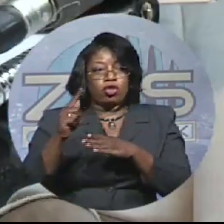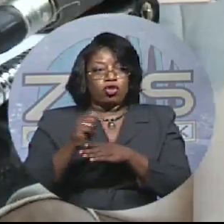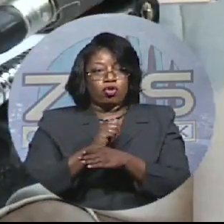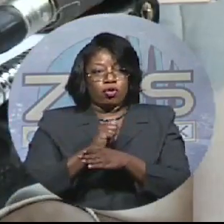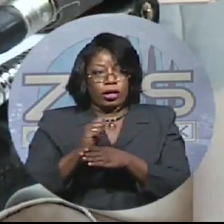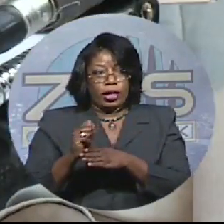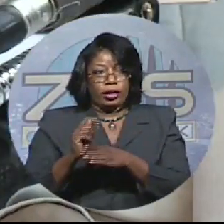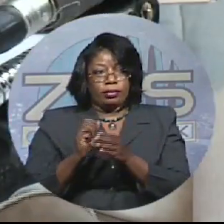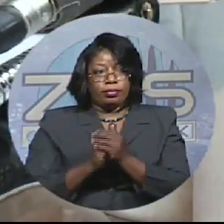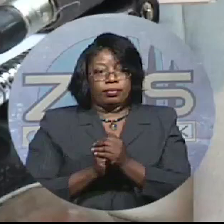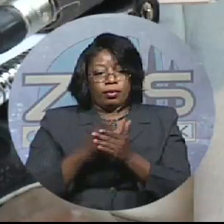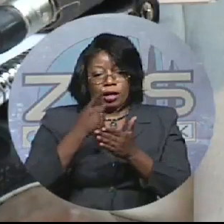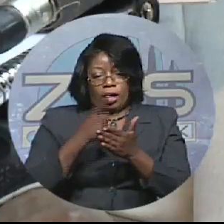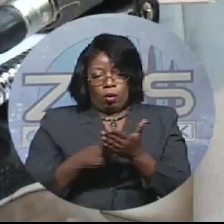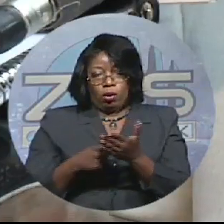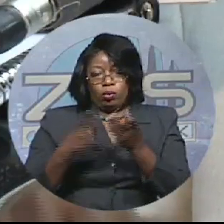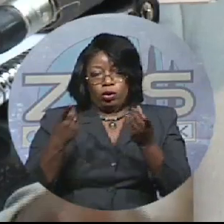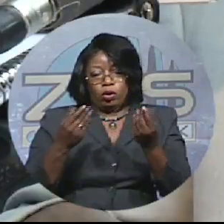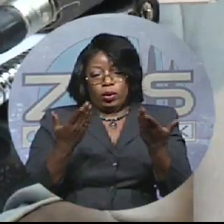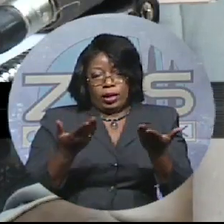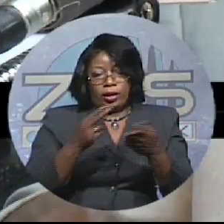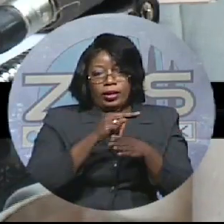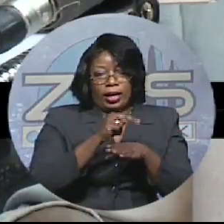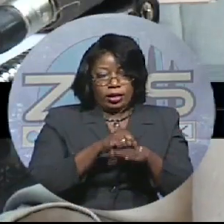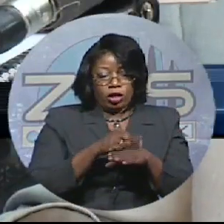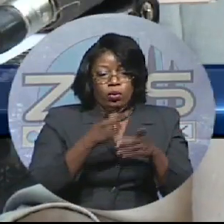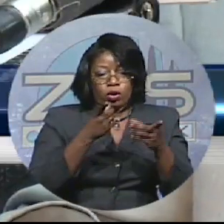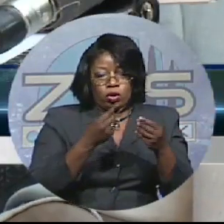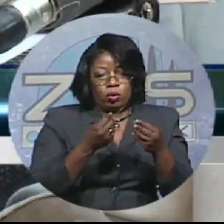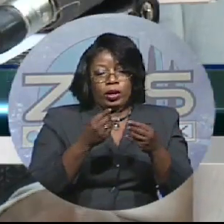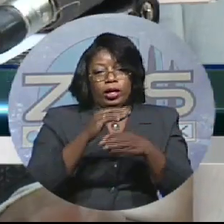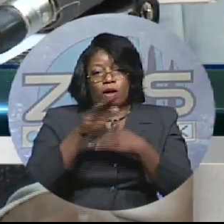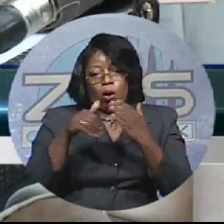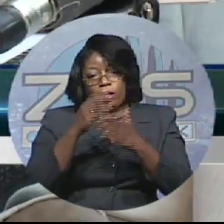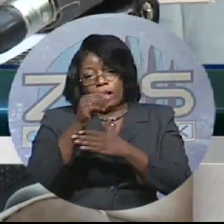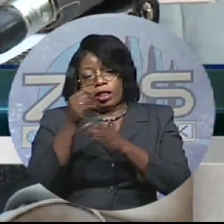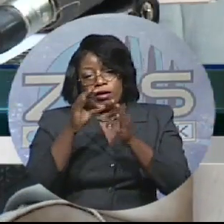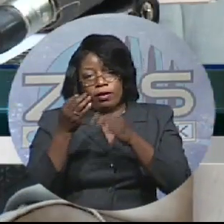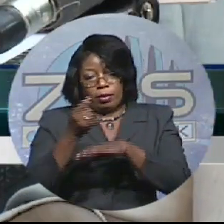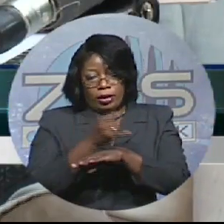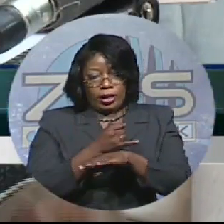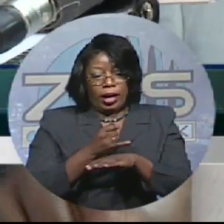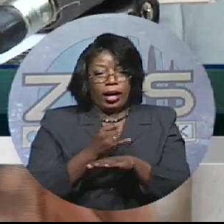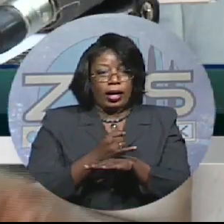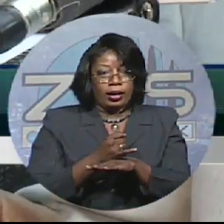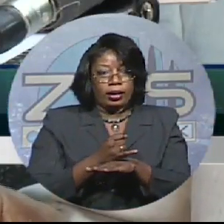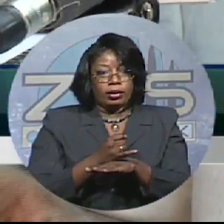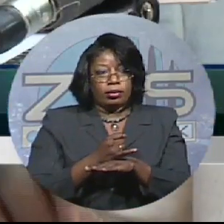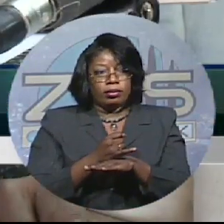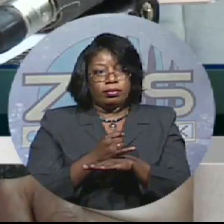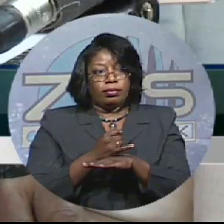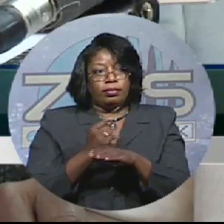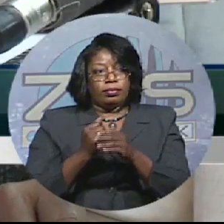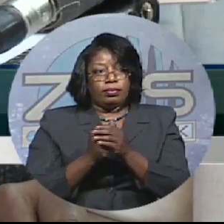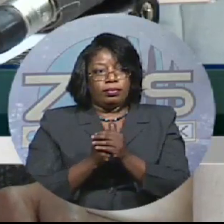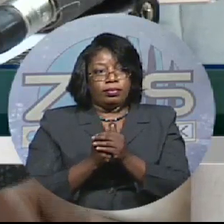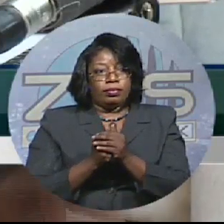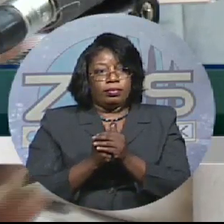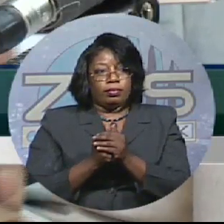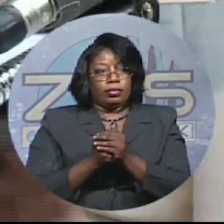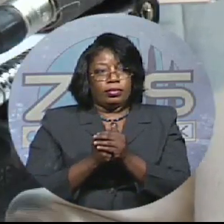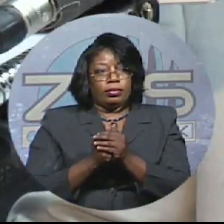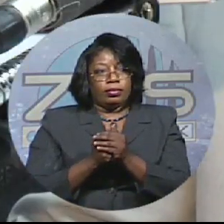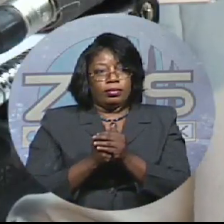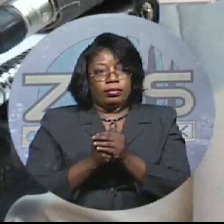do here in New Providence must be duplicated in each family island, must also be duplicated at your overseas embassy in the U.S.